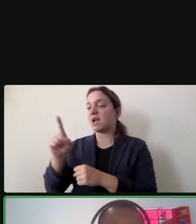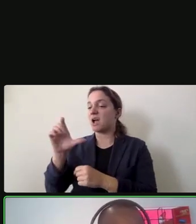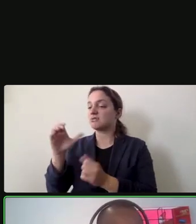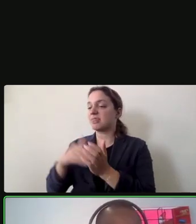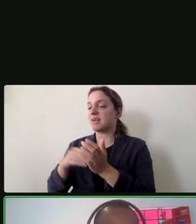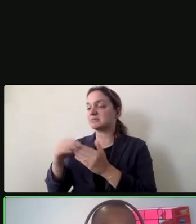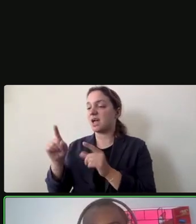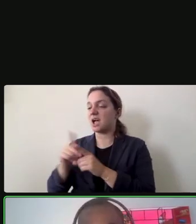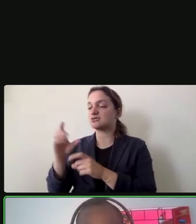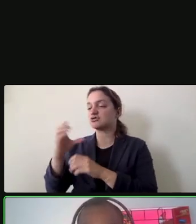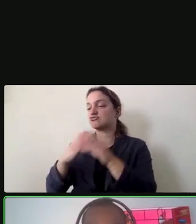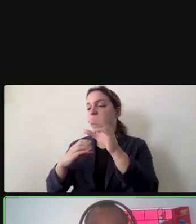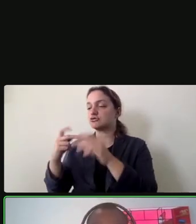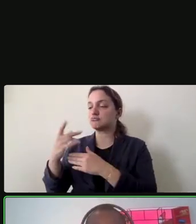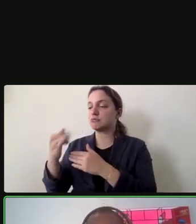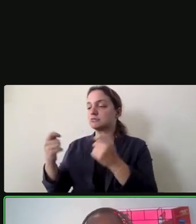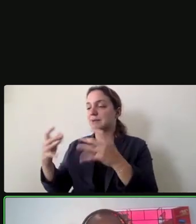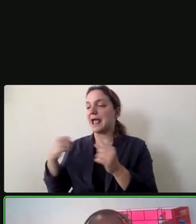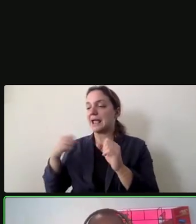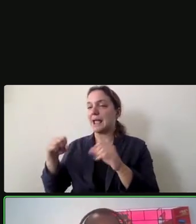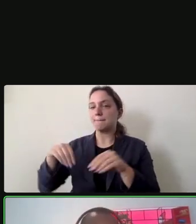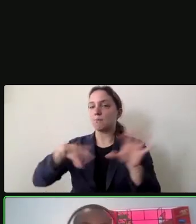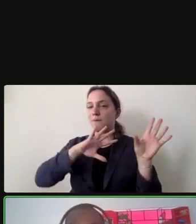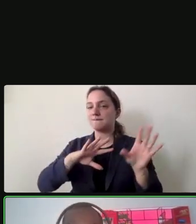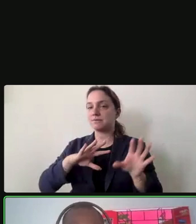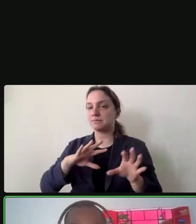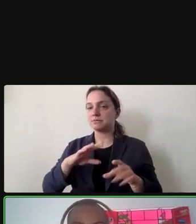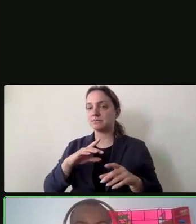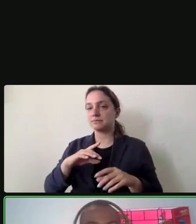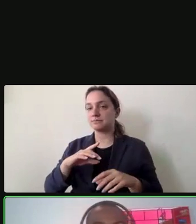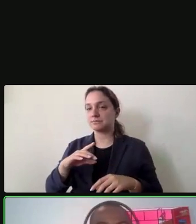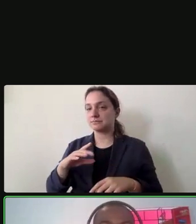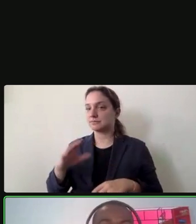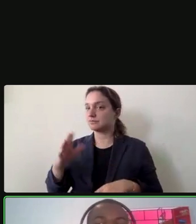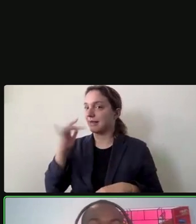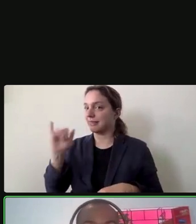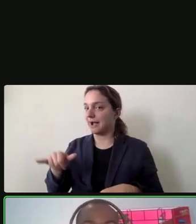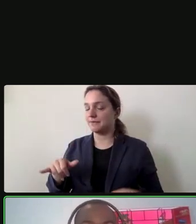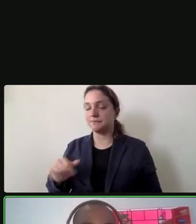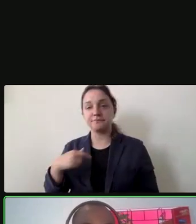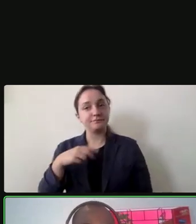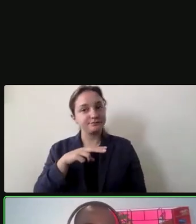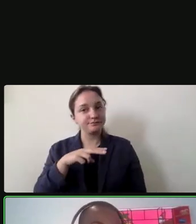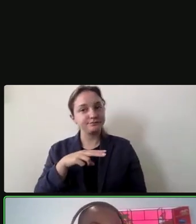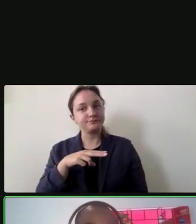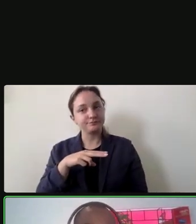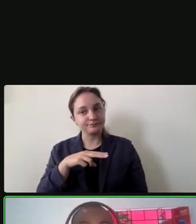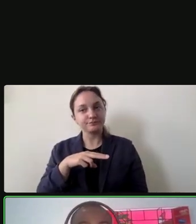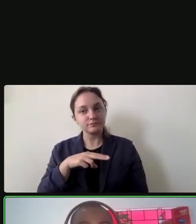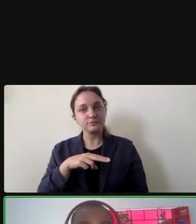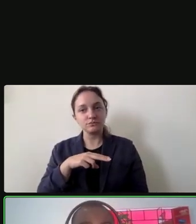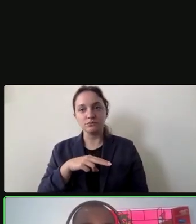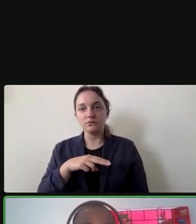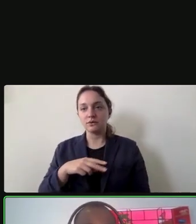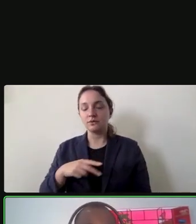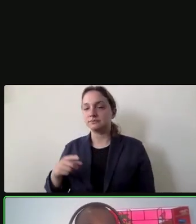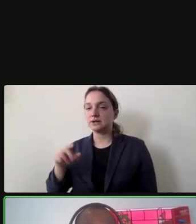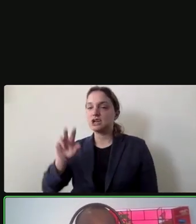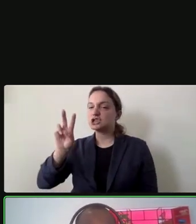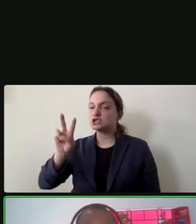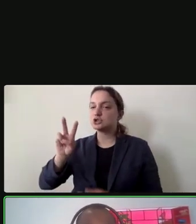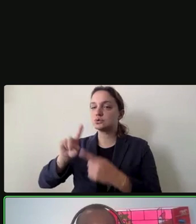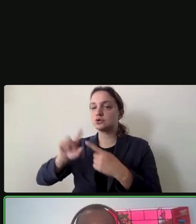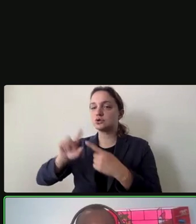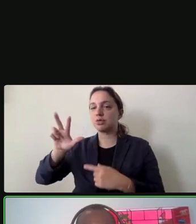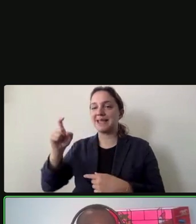project manager or as an electrician. We would vastly prefer because it's 2 to 3 times as much money as they